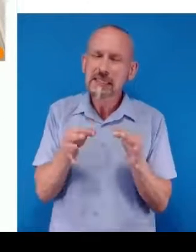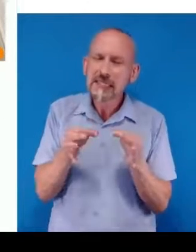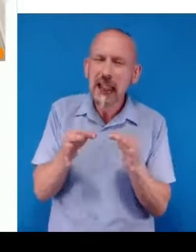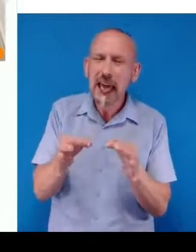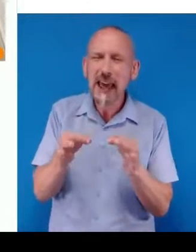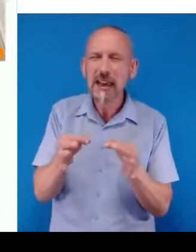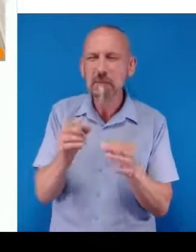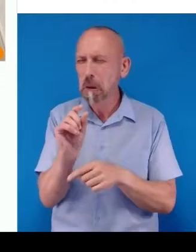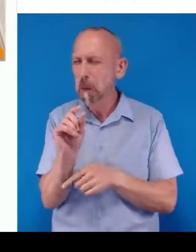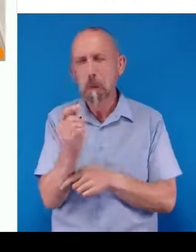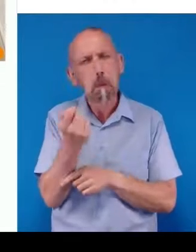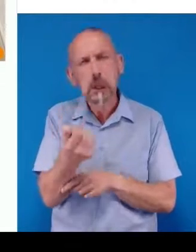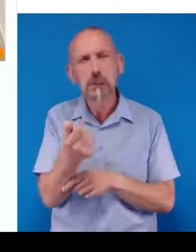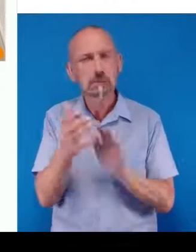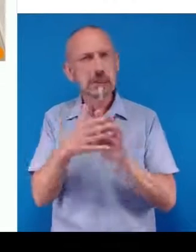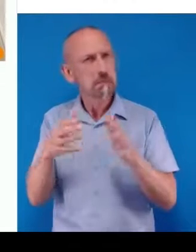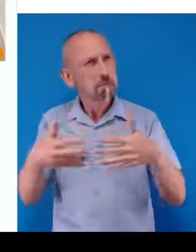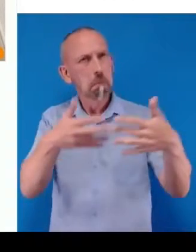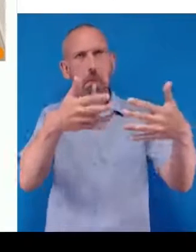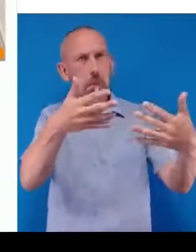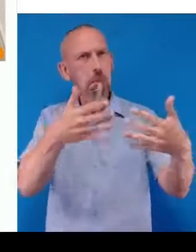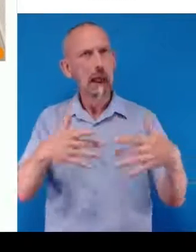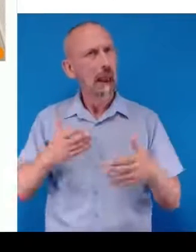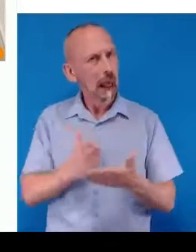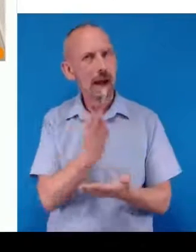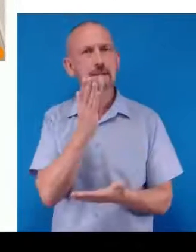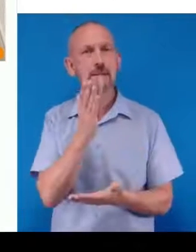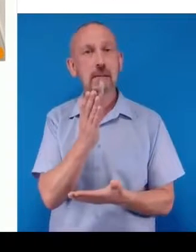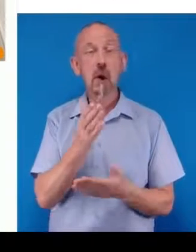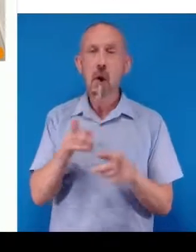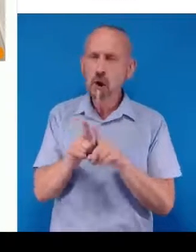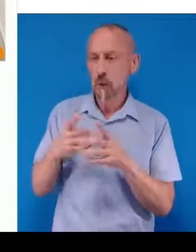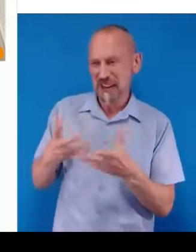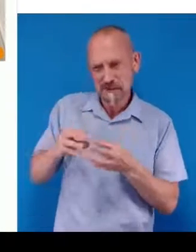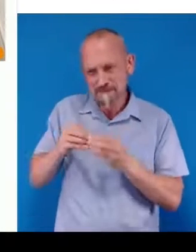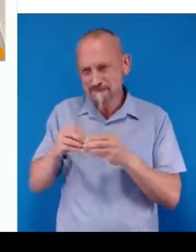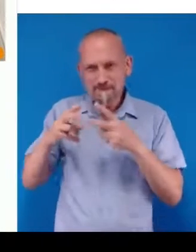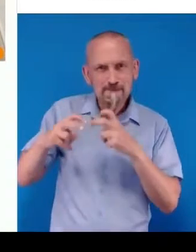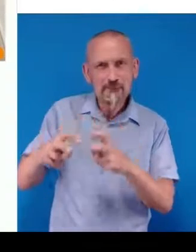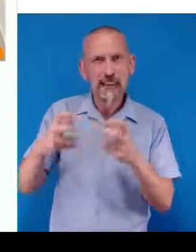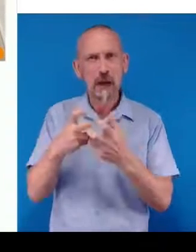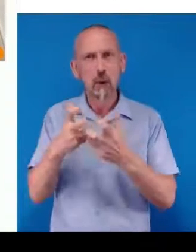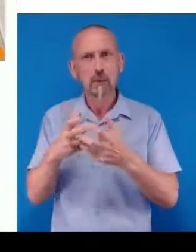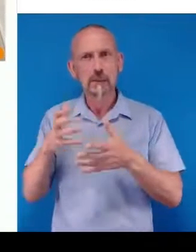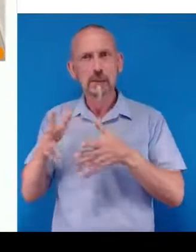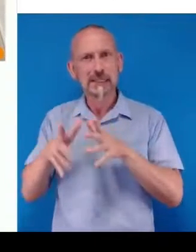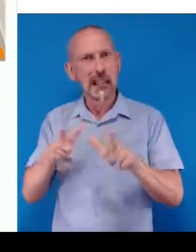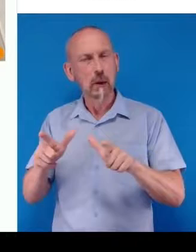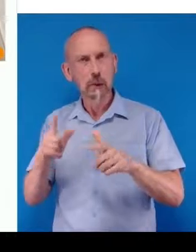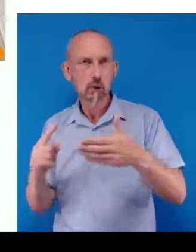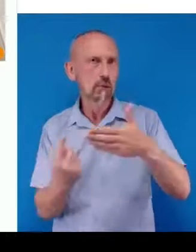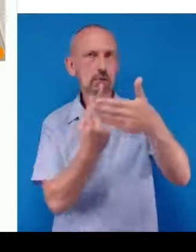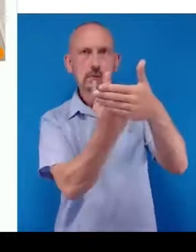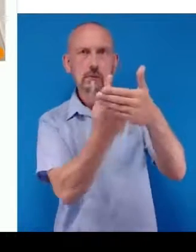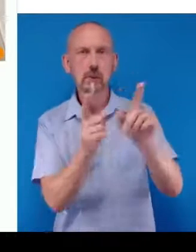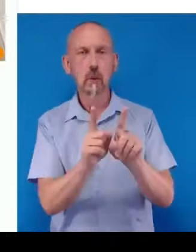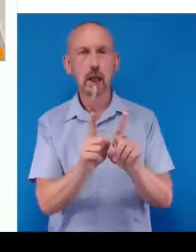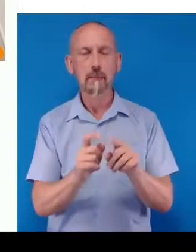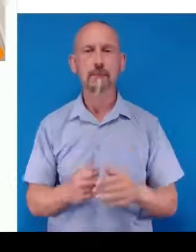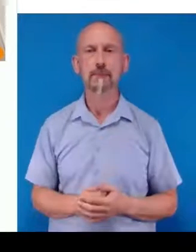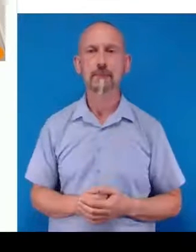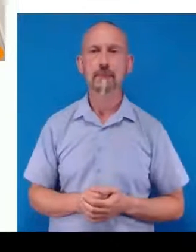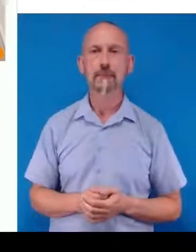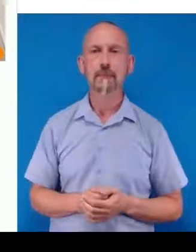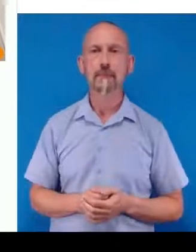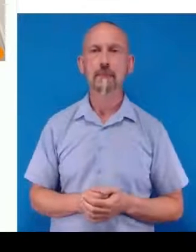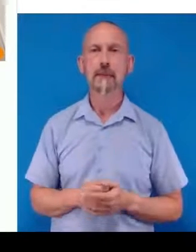put that in the room as well. Yeah, I mean, Orla made a really strong point in that, it's